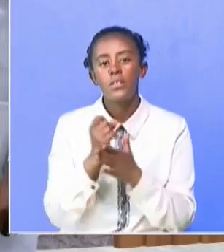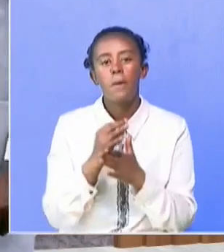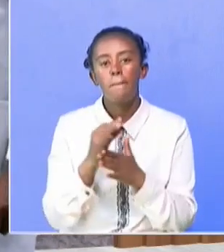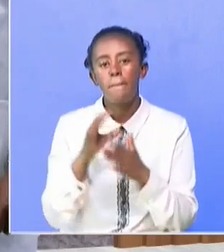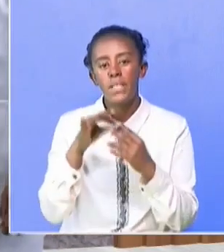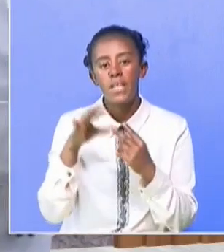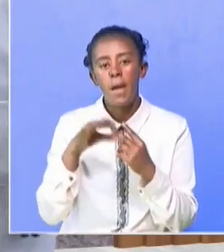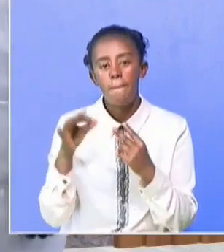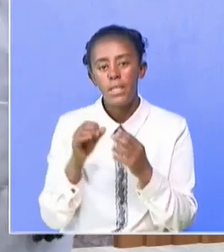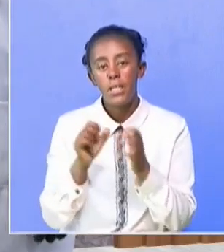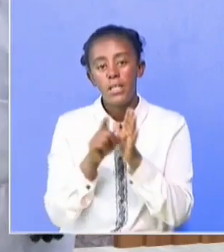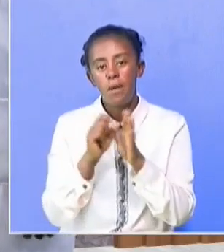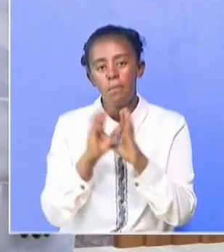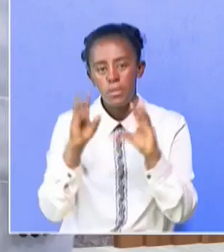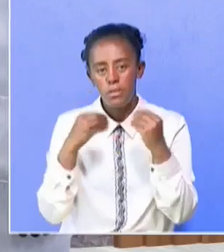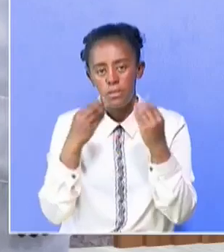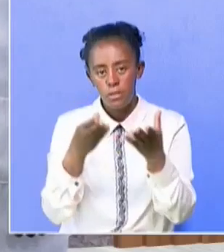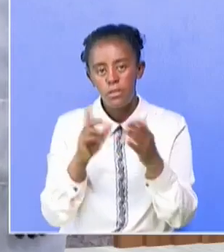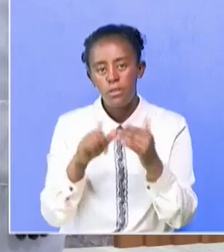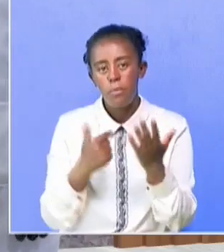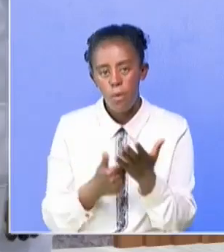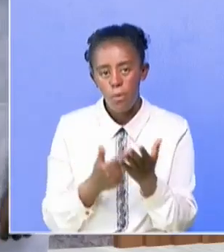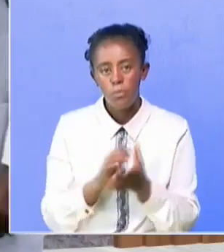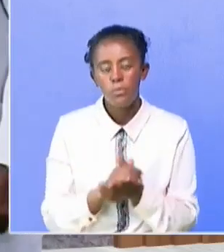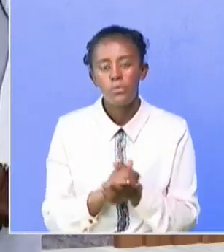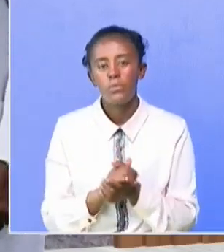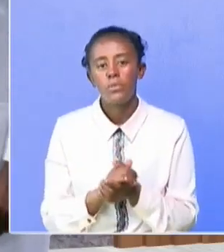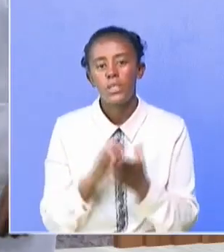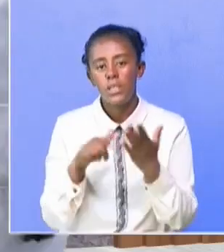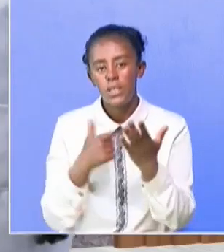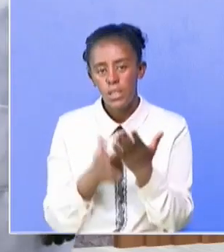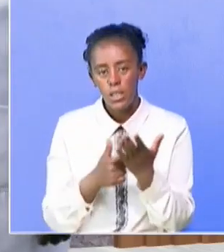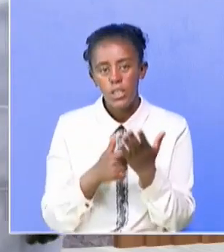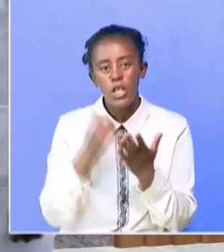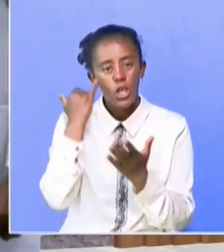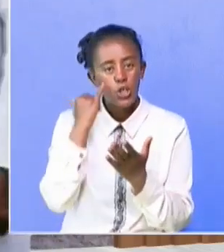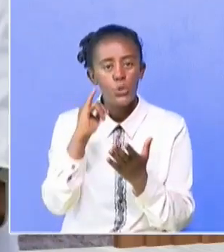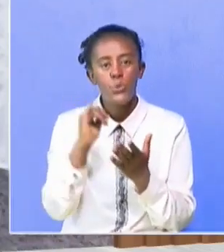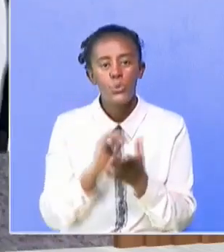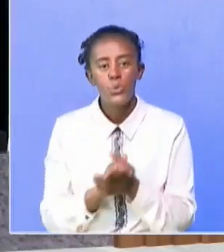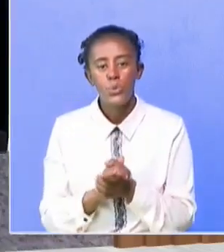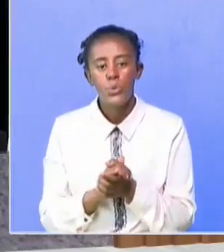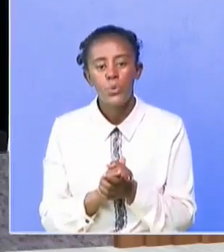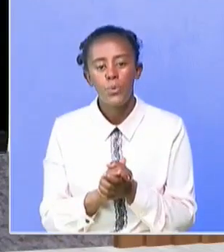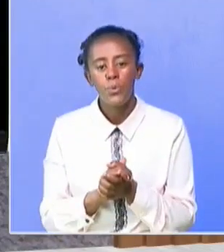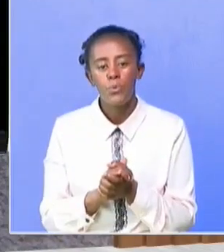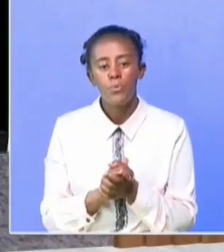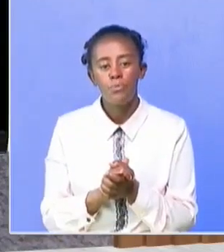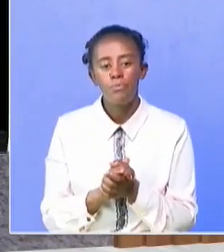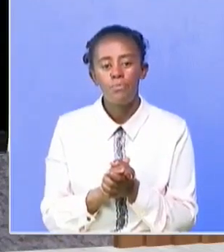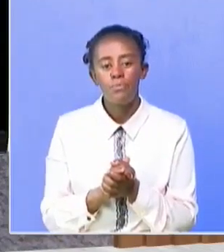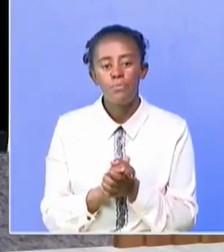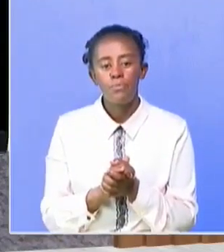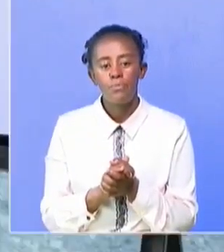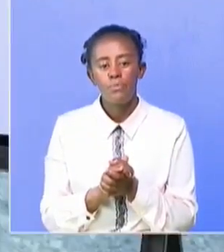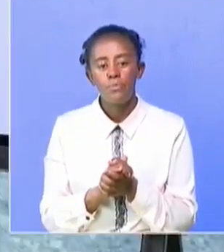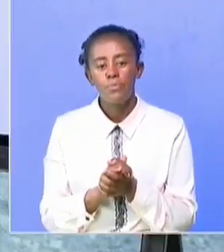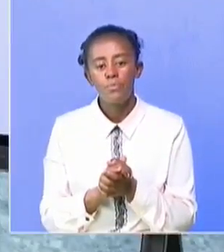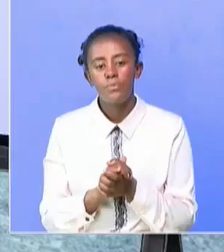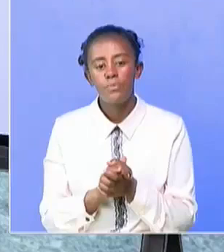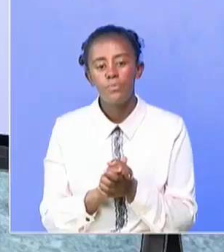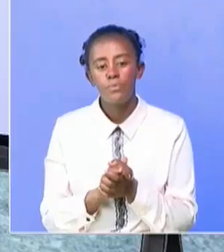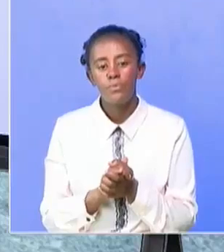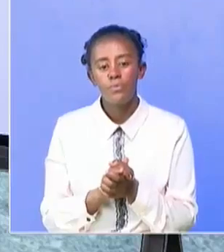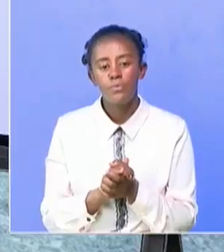sample examples about these issues. Heading. Let's start on the heading